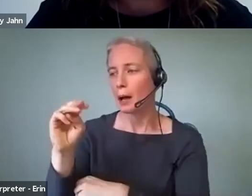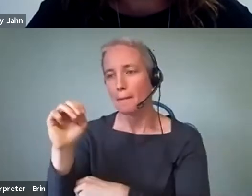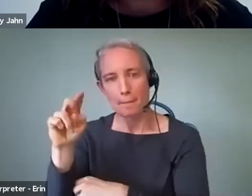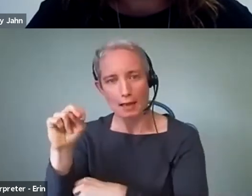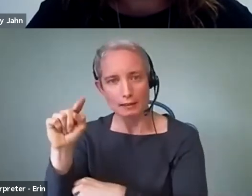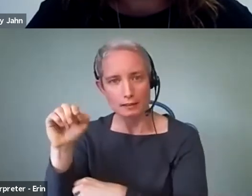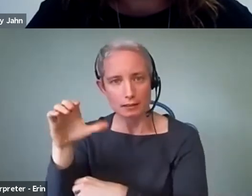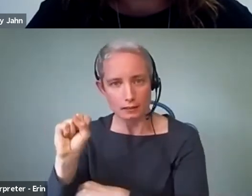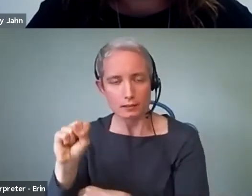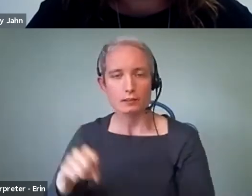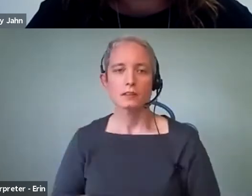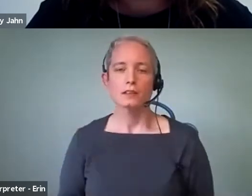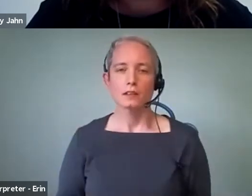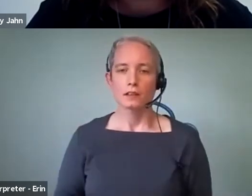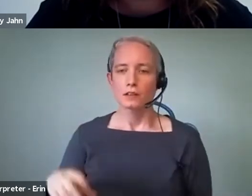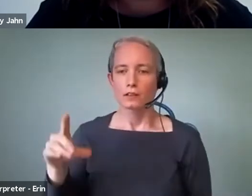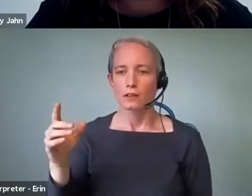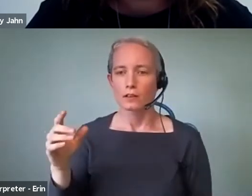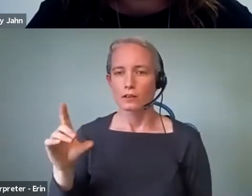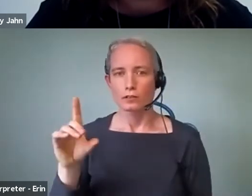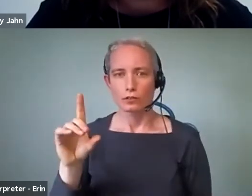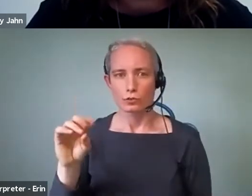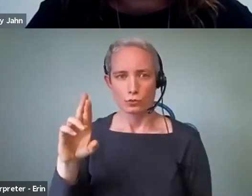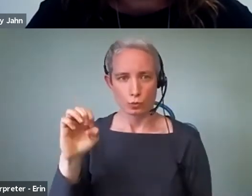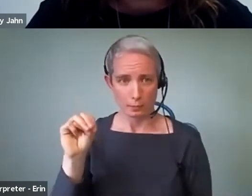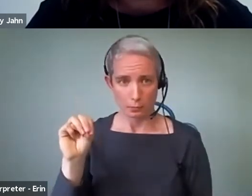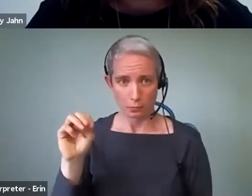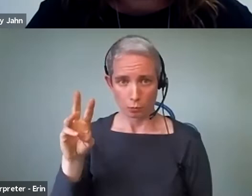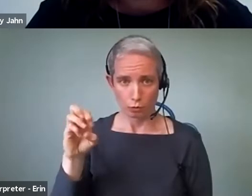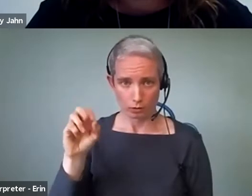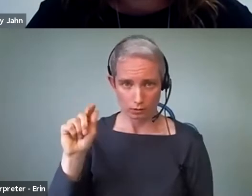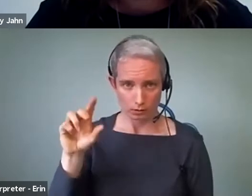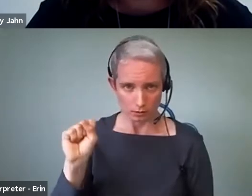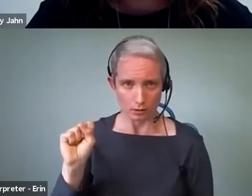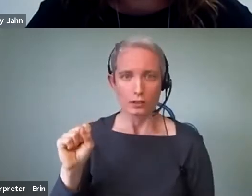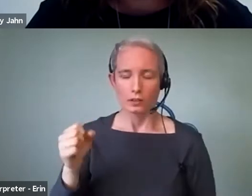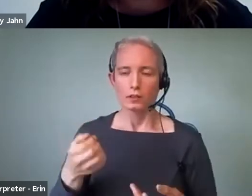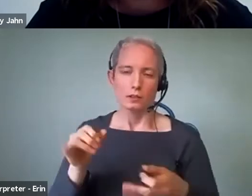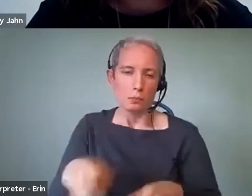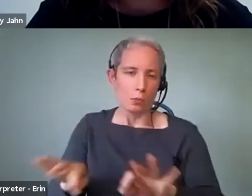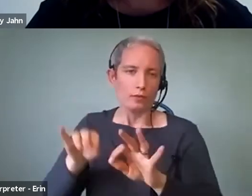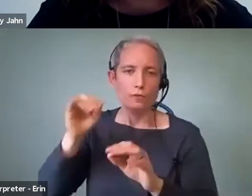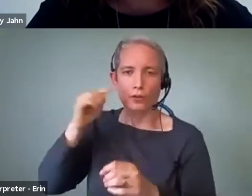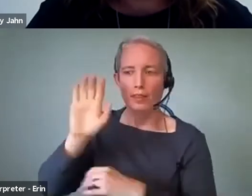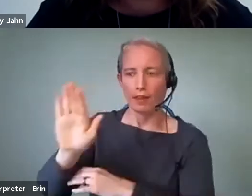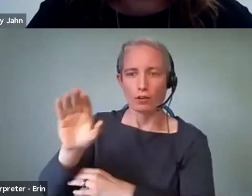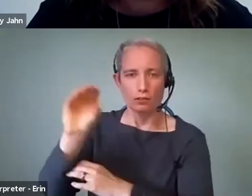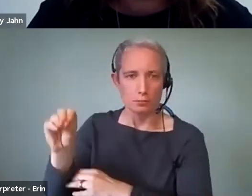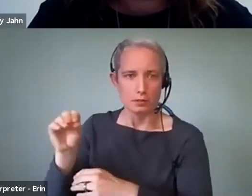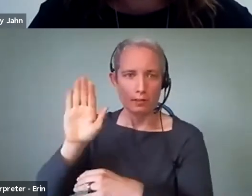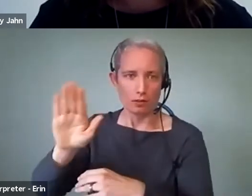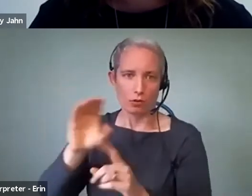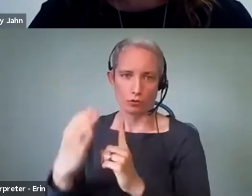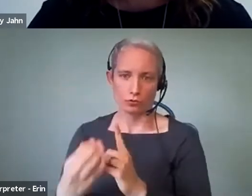big on their culture, that's the culture you become part of. So yeah, it's the same